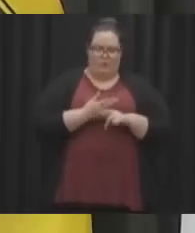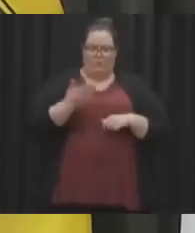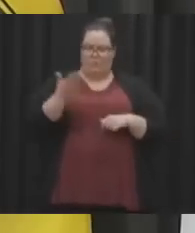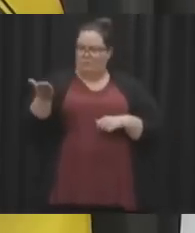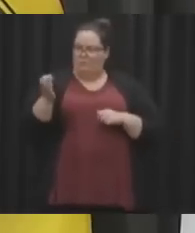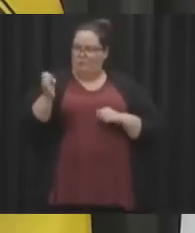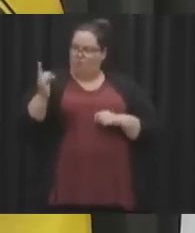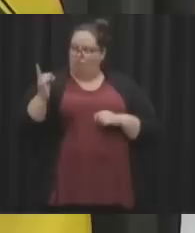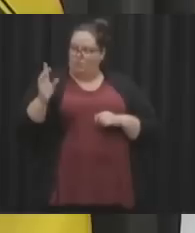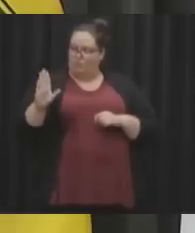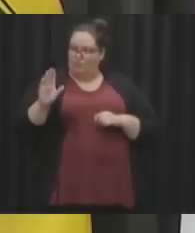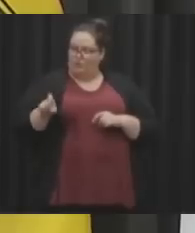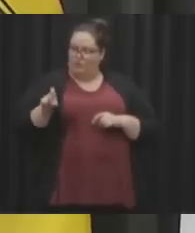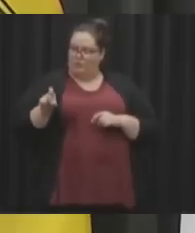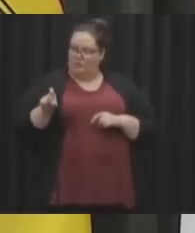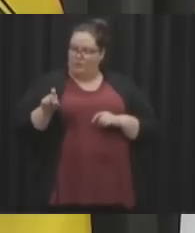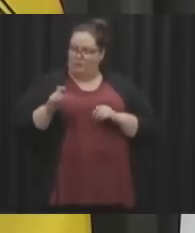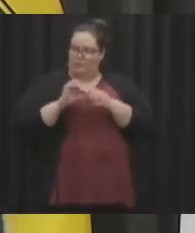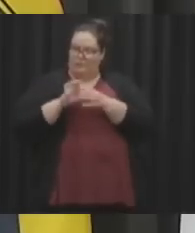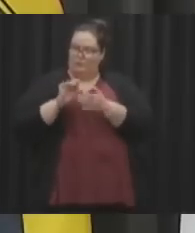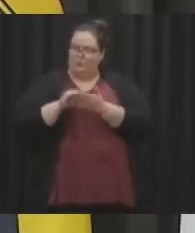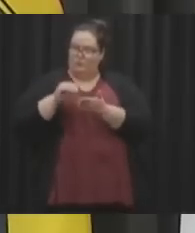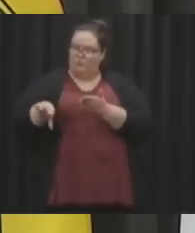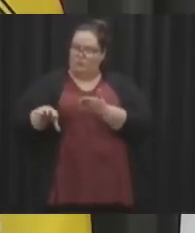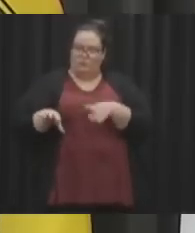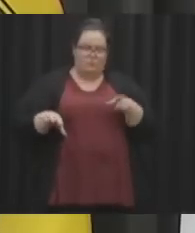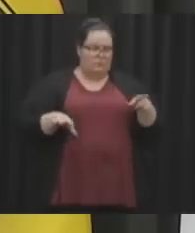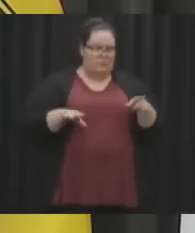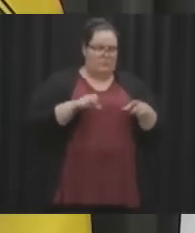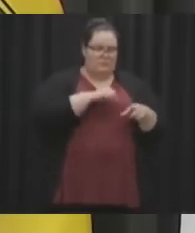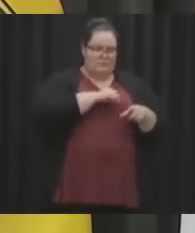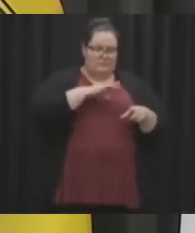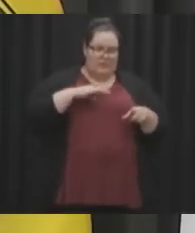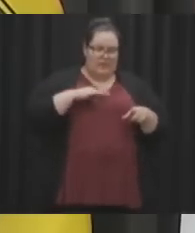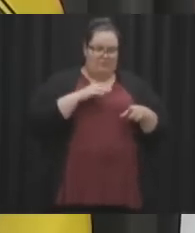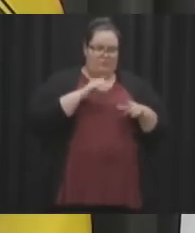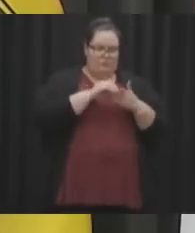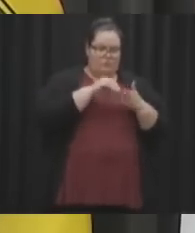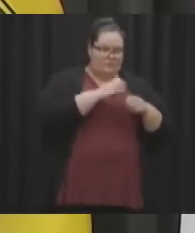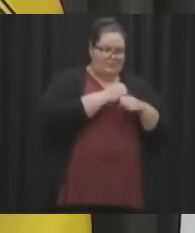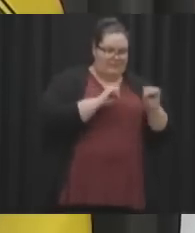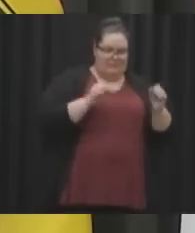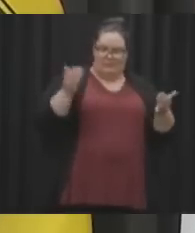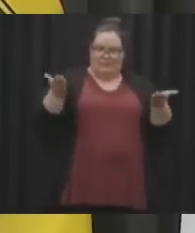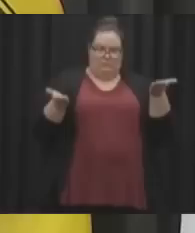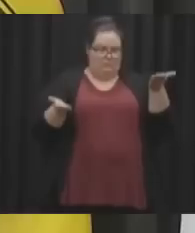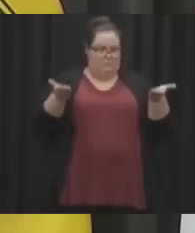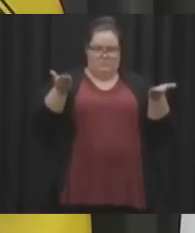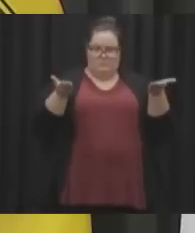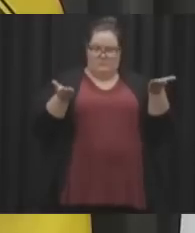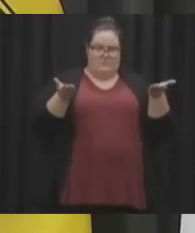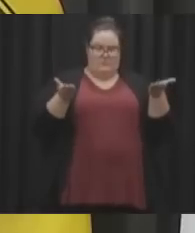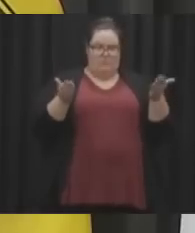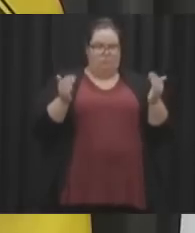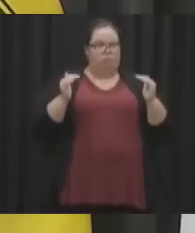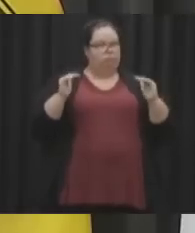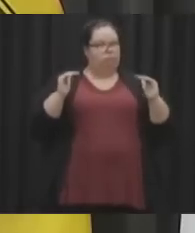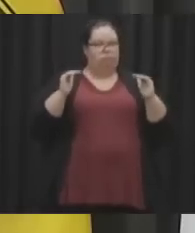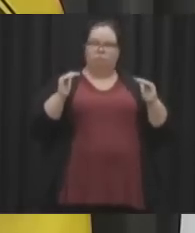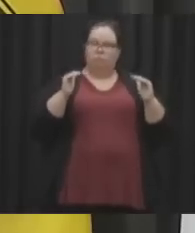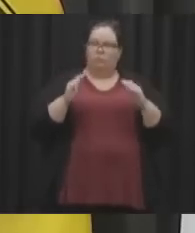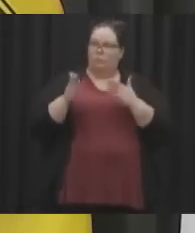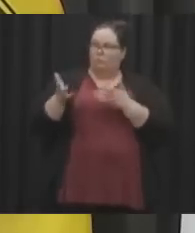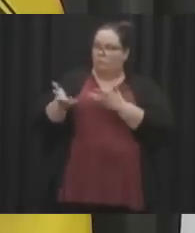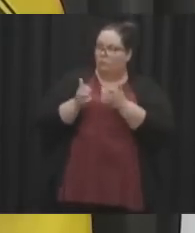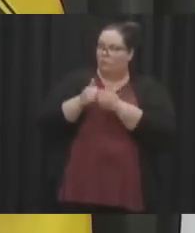us. Merci. Vous donnez un suivi? Oui, s'il vous plaît, Bruce. J'aimerais savoir, M. Cardy, dans les